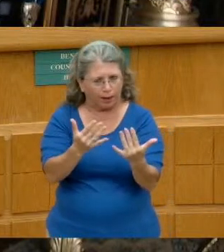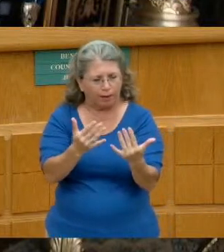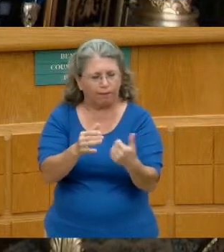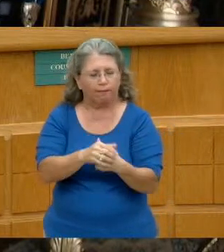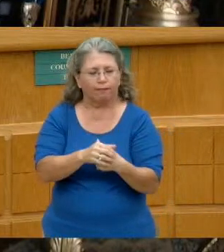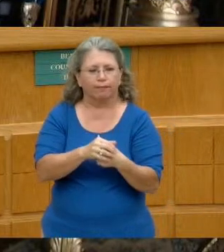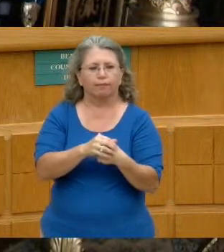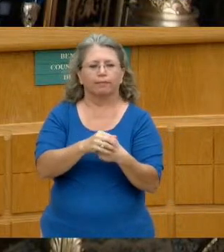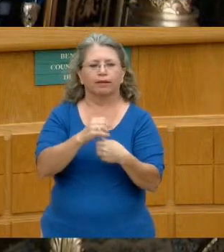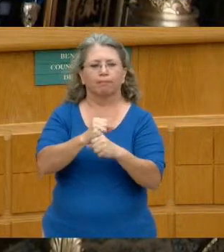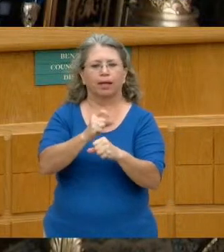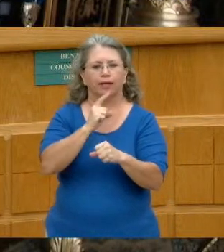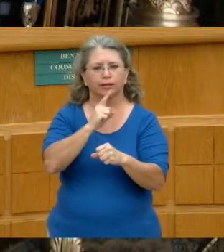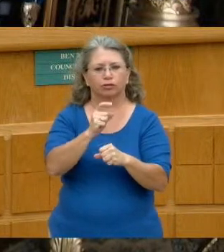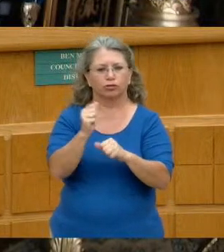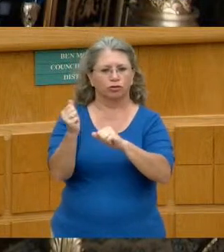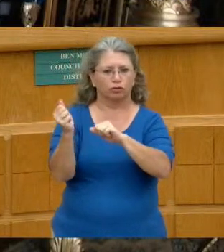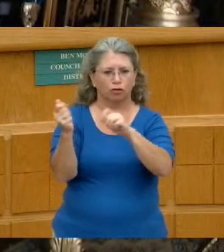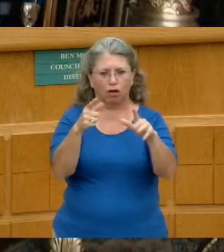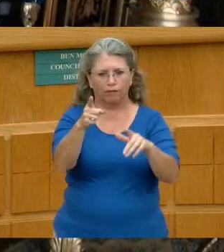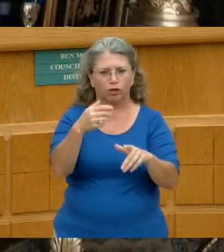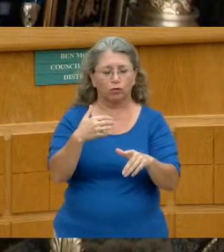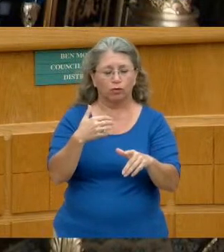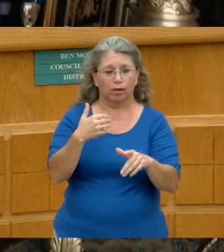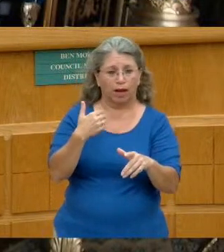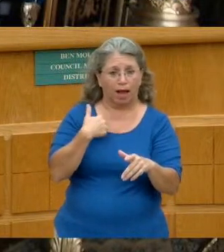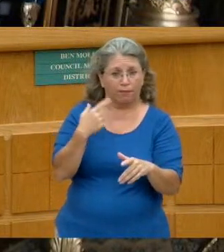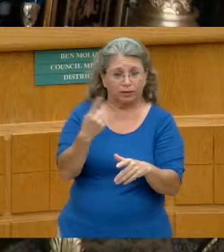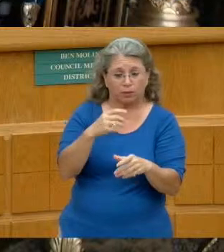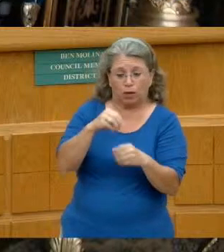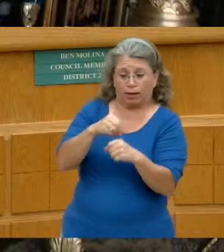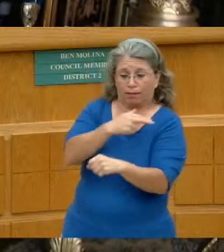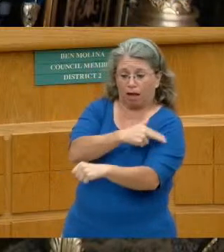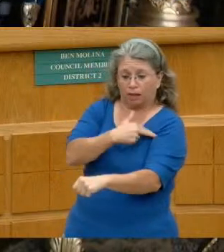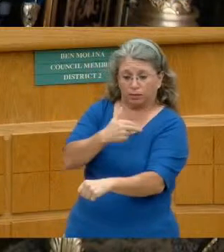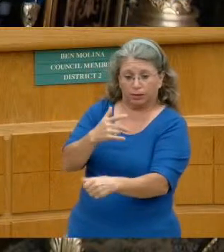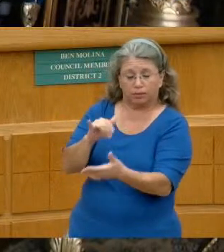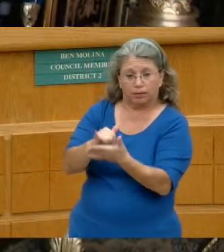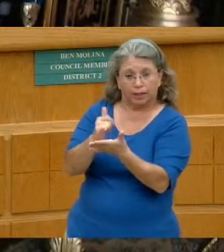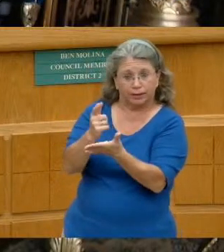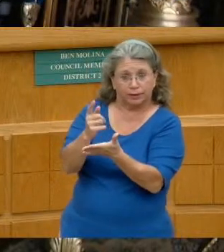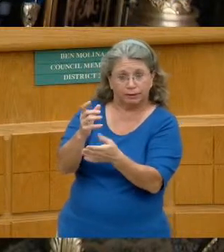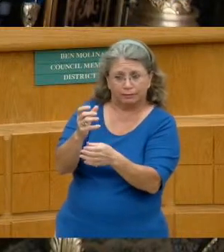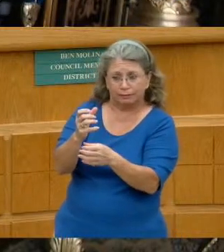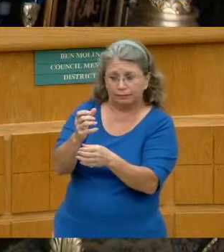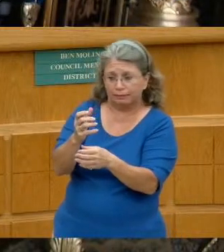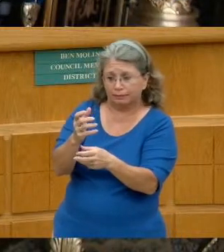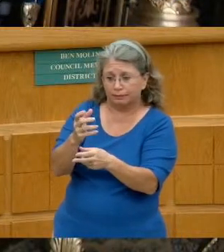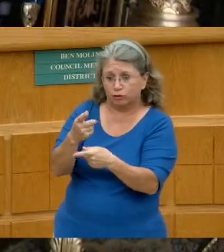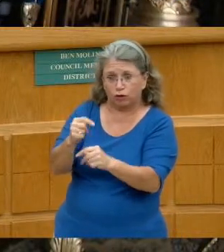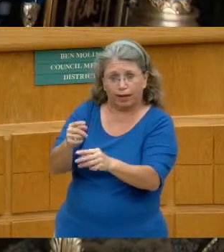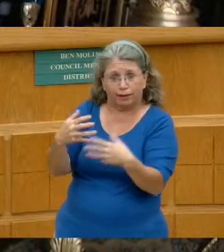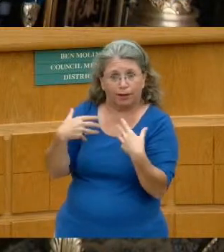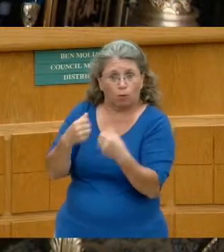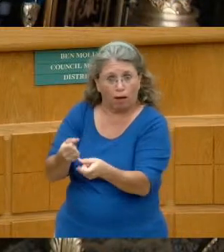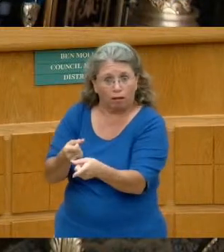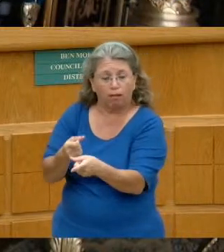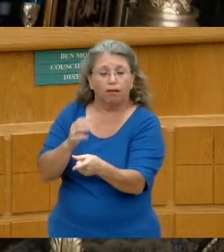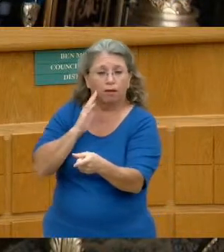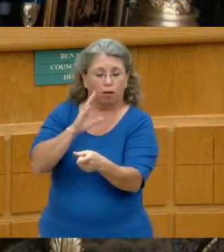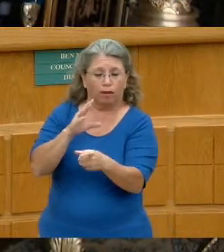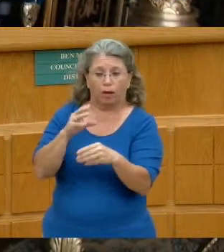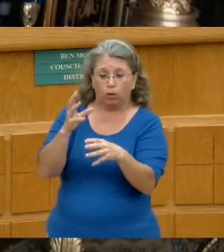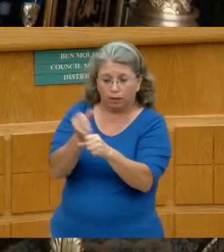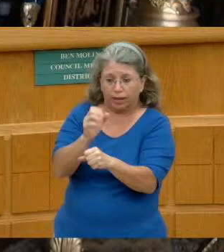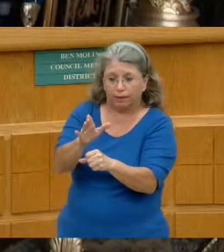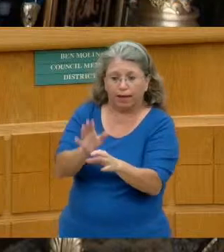for those of you that have loved ones that are getting treated in the hospital that will get this vital blood, and most importantly, that we will take